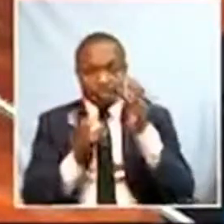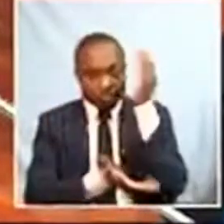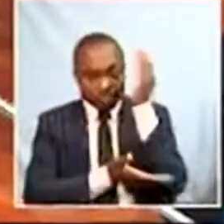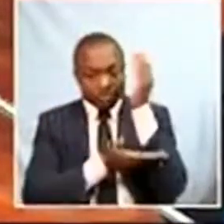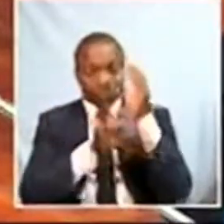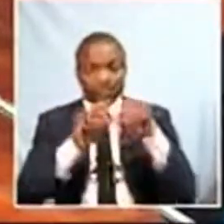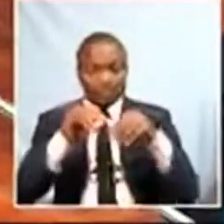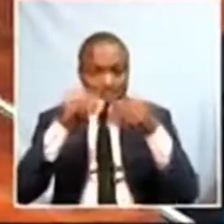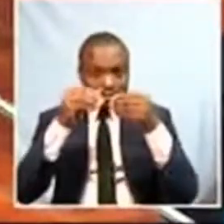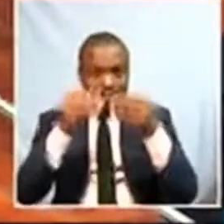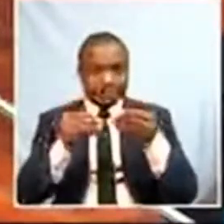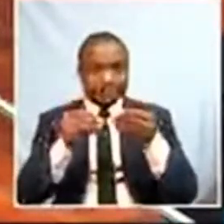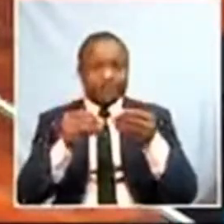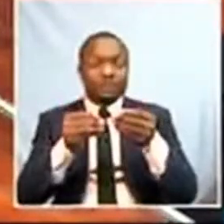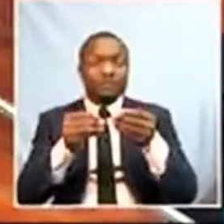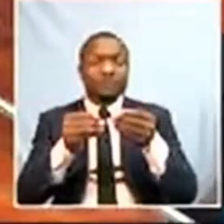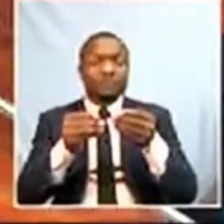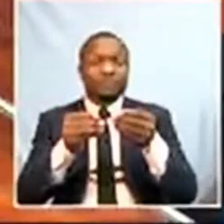delivery.